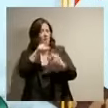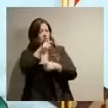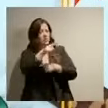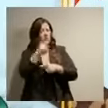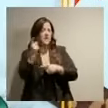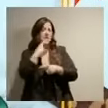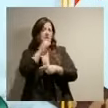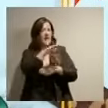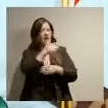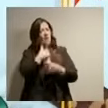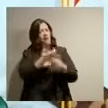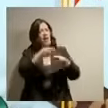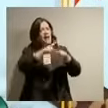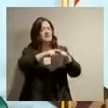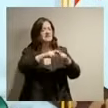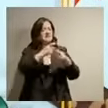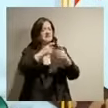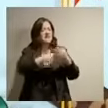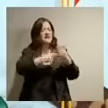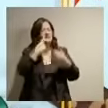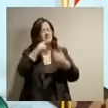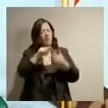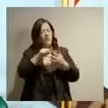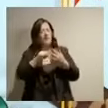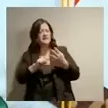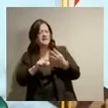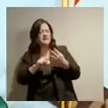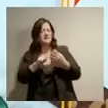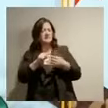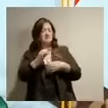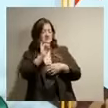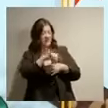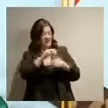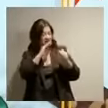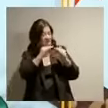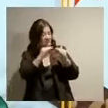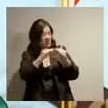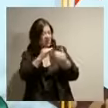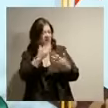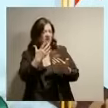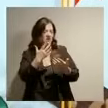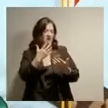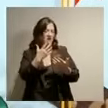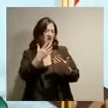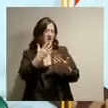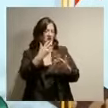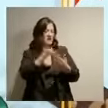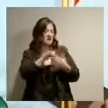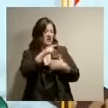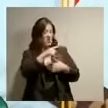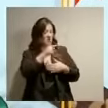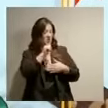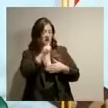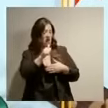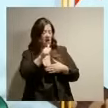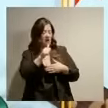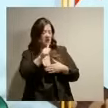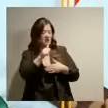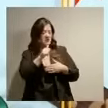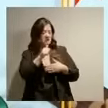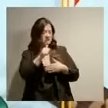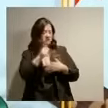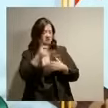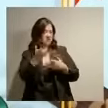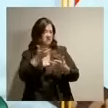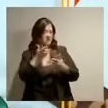to raise taxes on XYZ. So is it fair to say that it is an absolute non-starter for you? Yeah. Look.